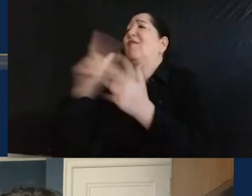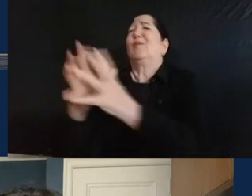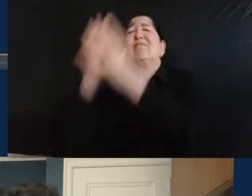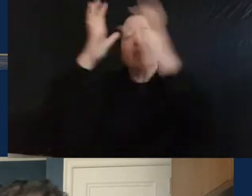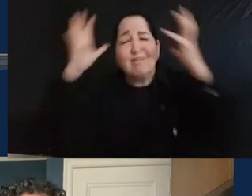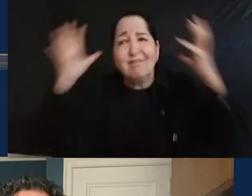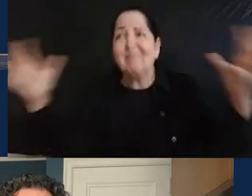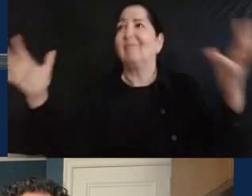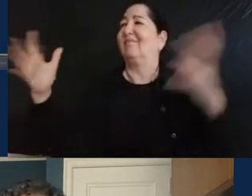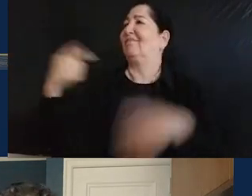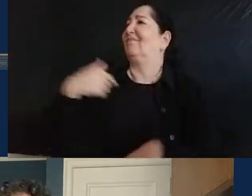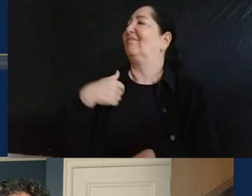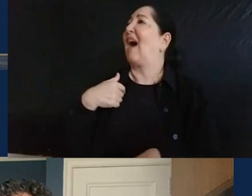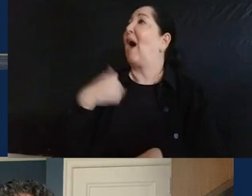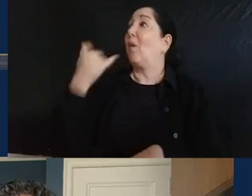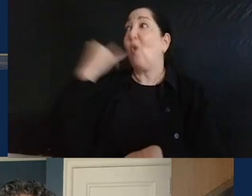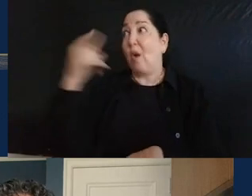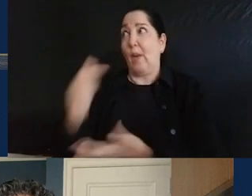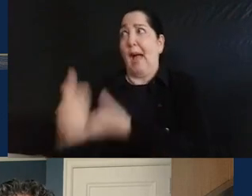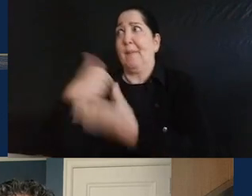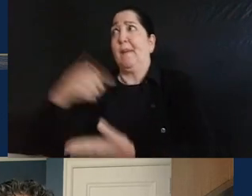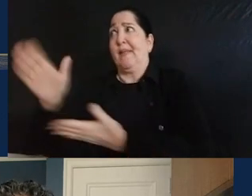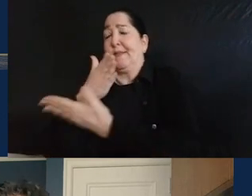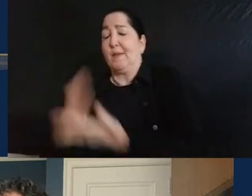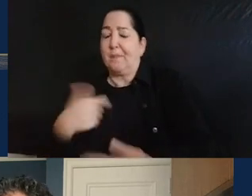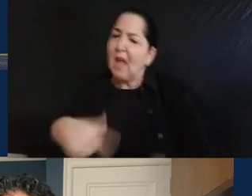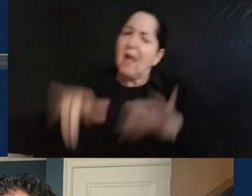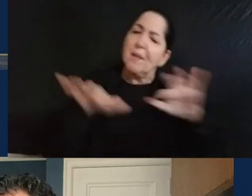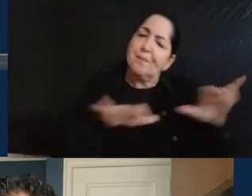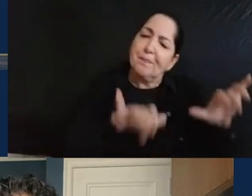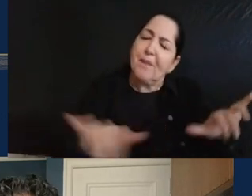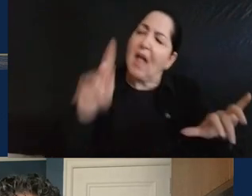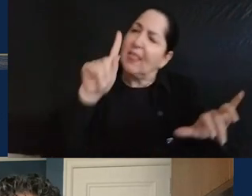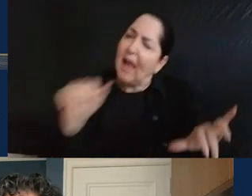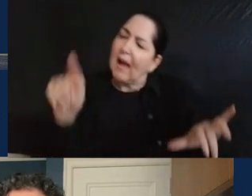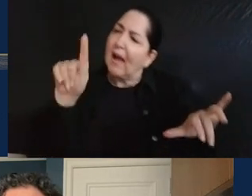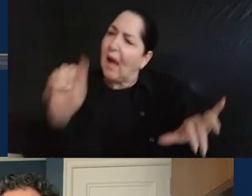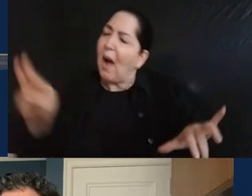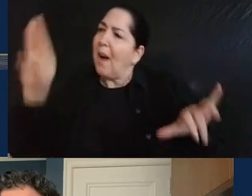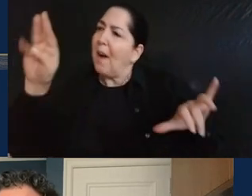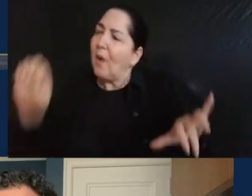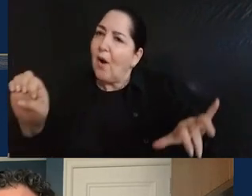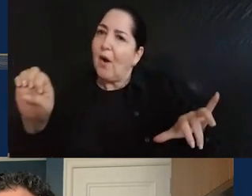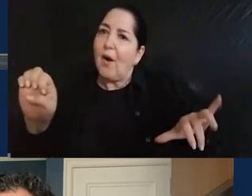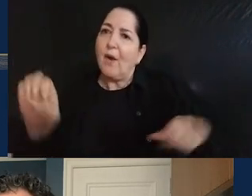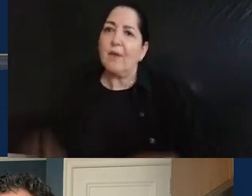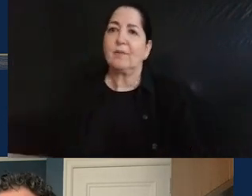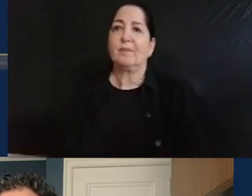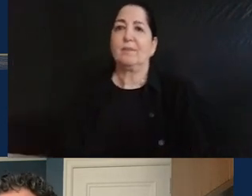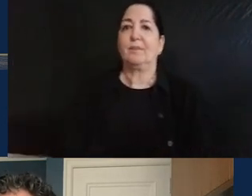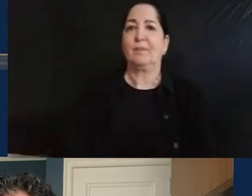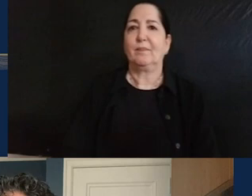much. I'll call you so you can help me with this. It's Lacamoire, like it rhymes.